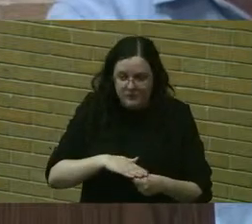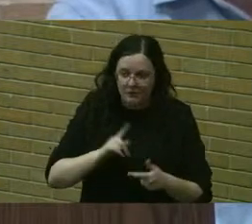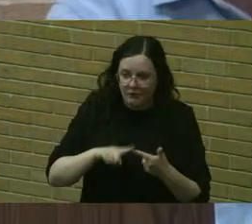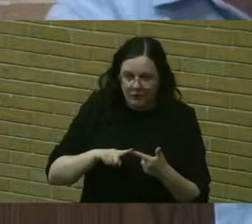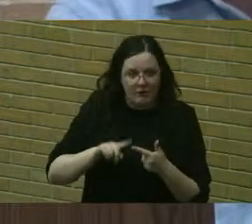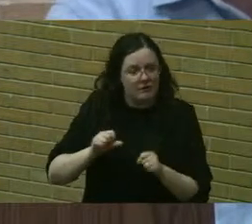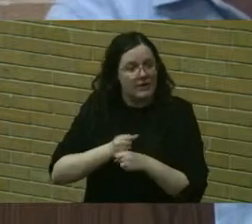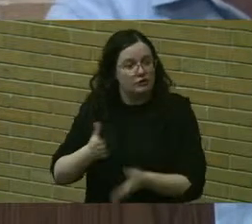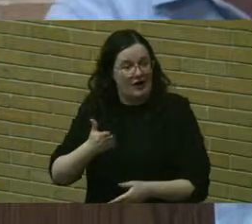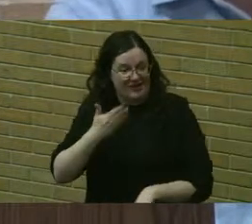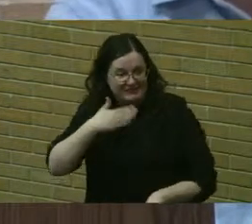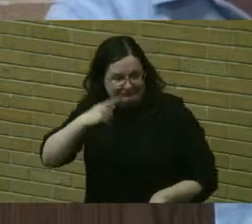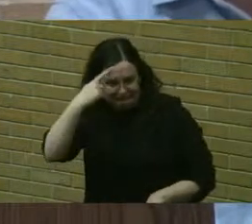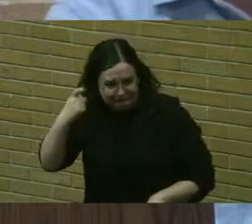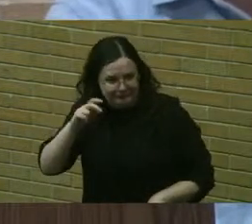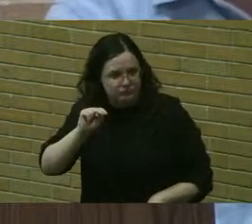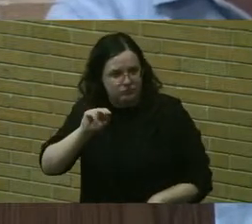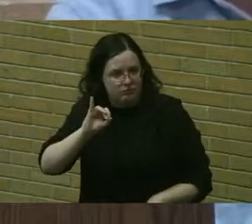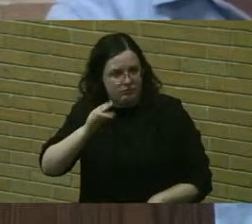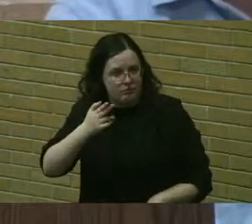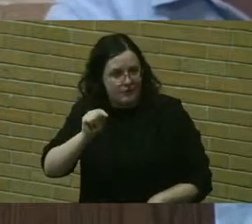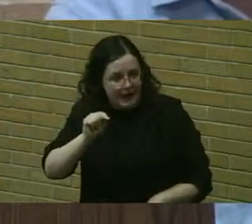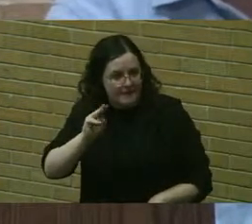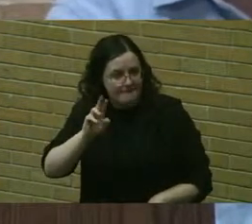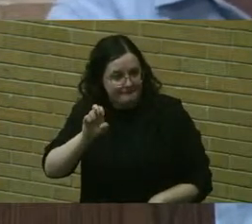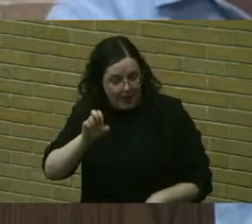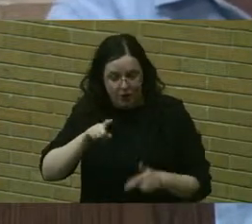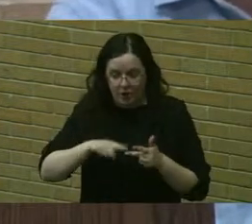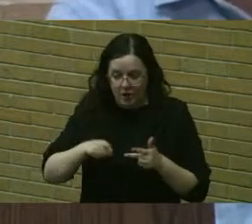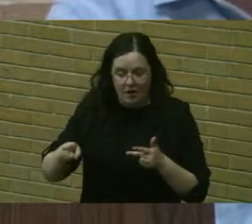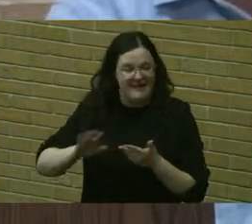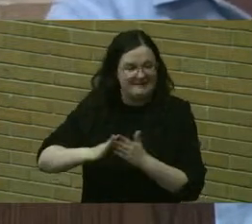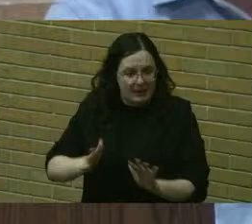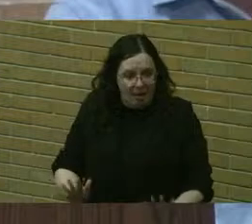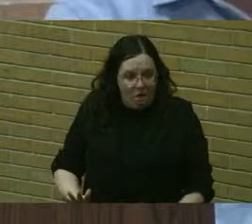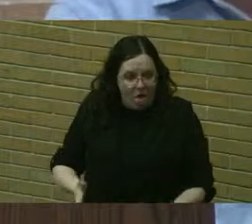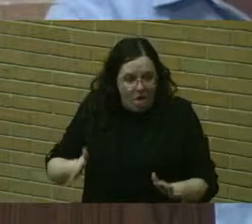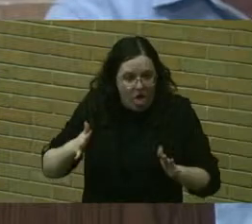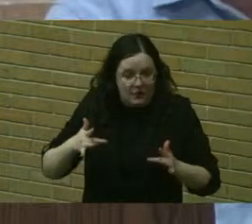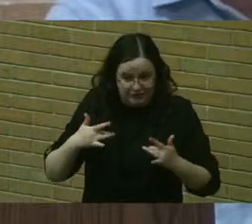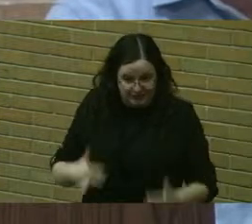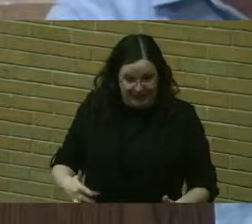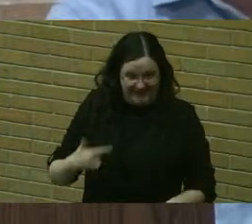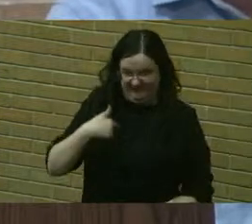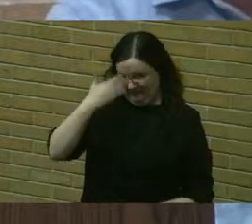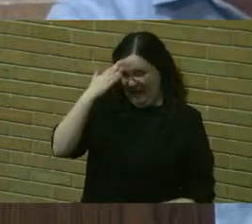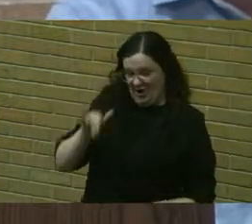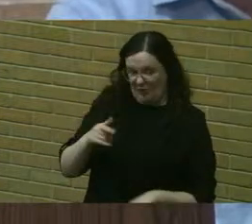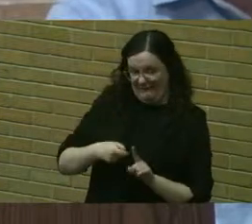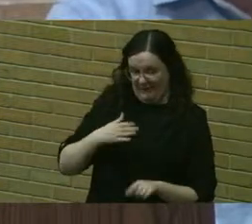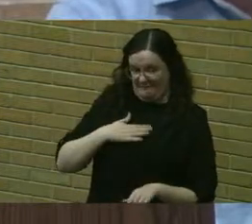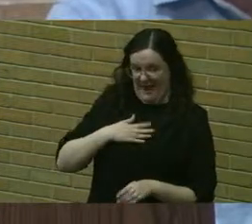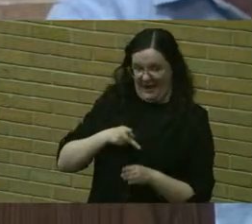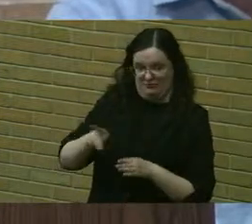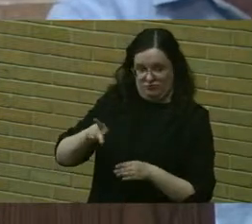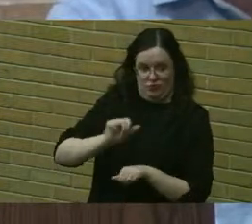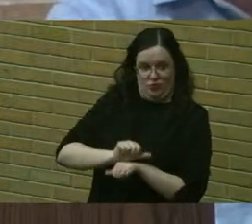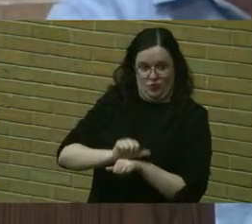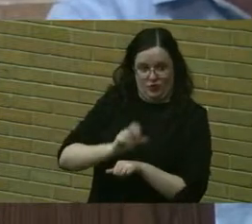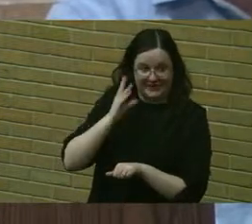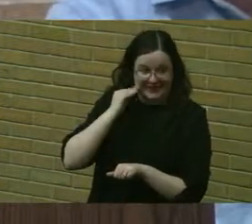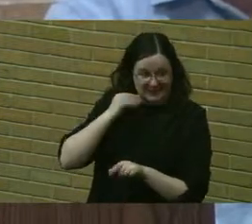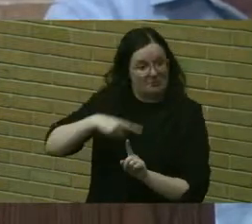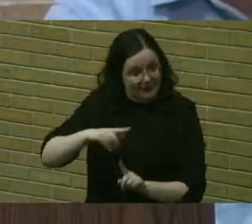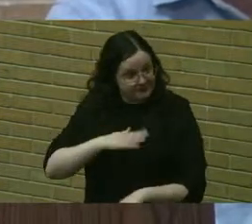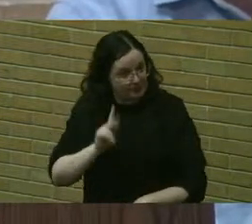nightmares, get anxious and depressed, and I know this from my professional experience, personal